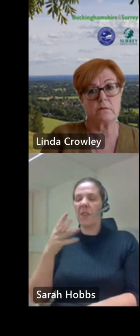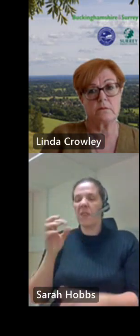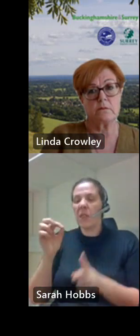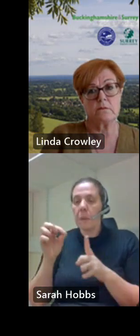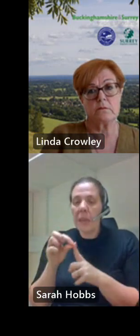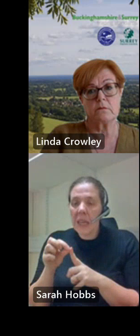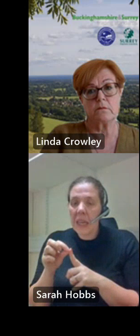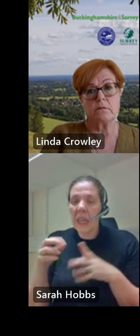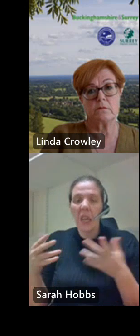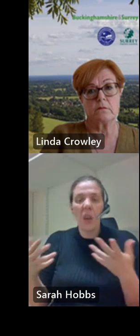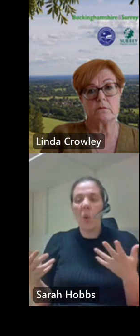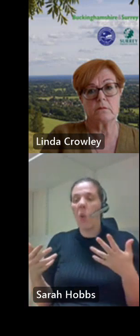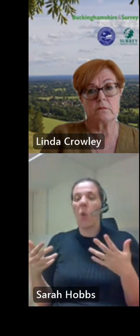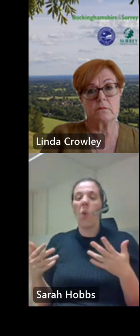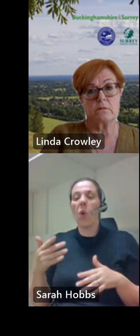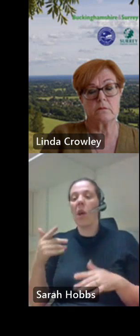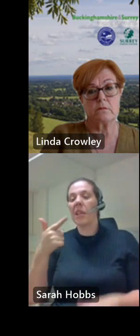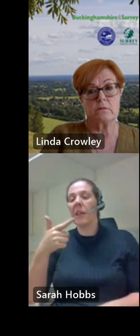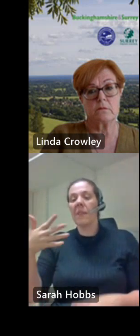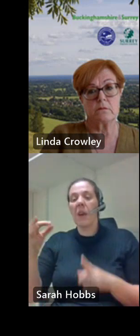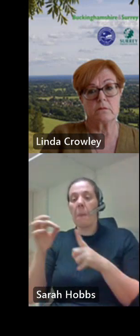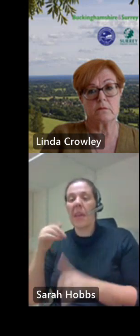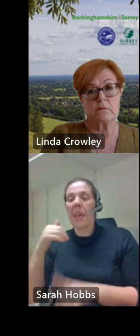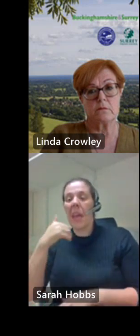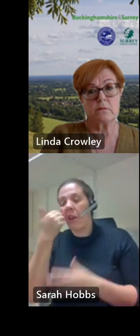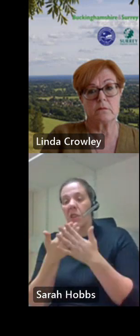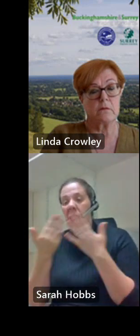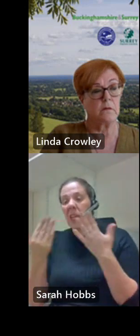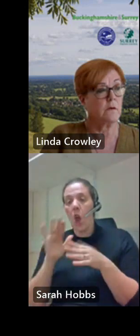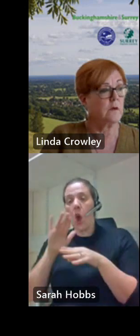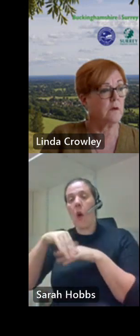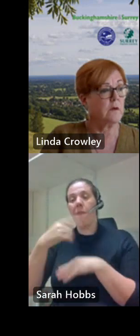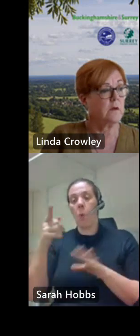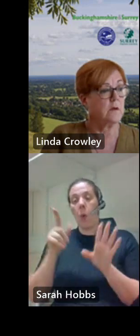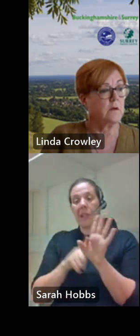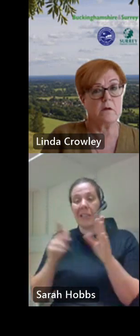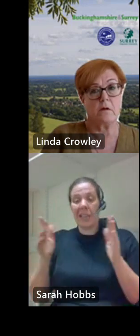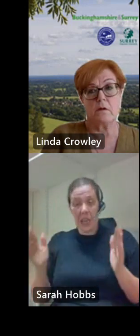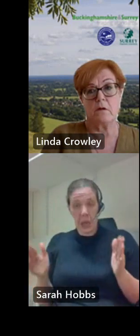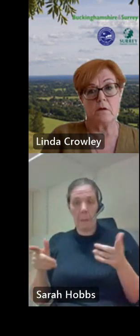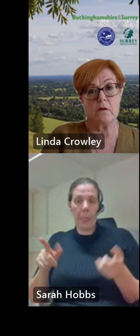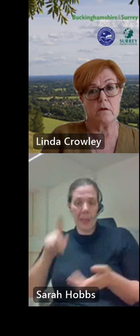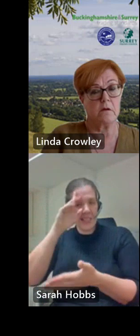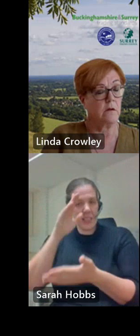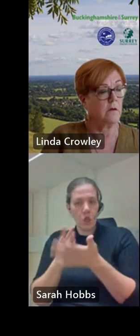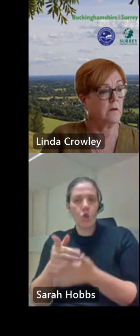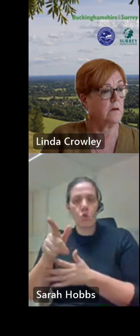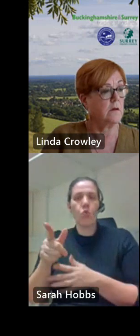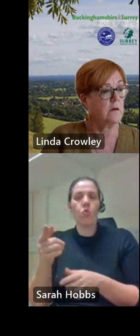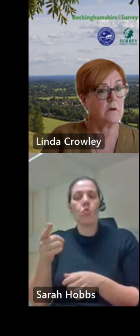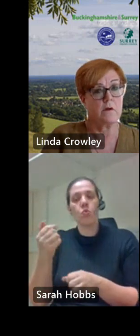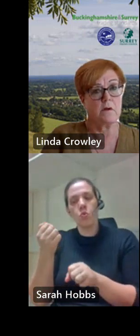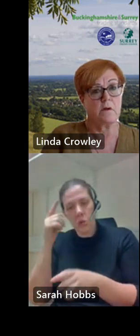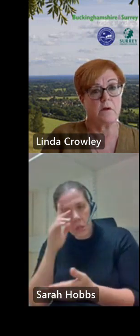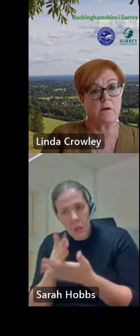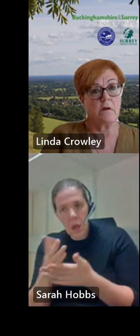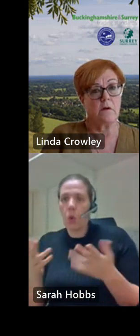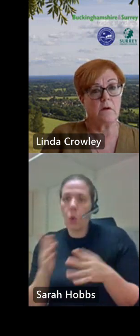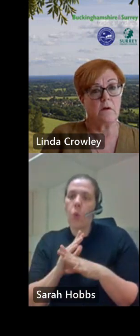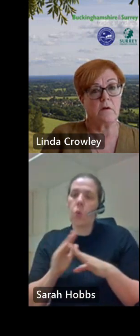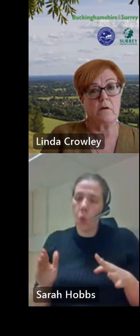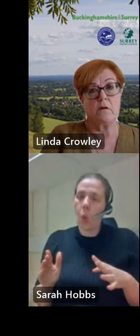a 75 pence a day over a year. But again, that's a decision for you to do. But again, it's another means by